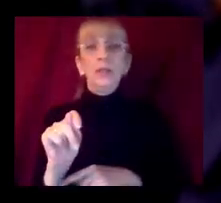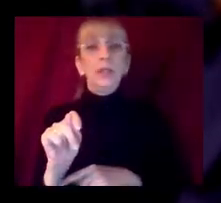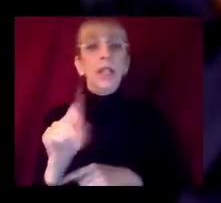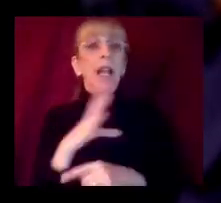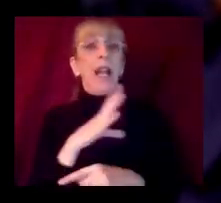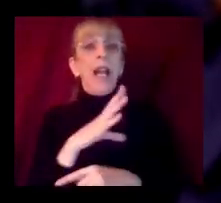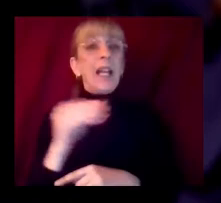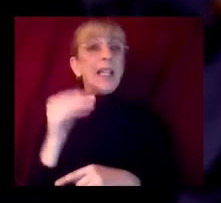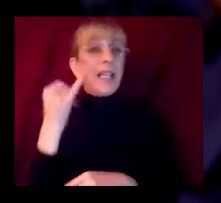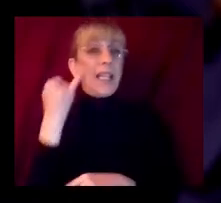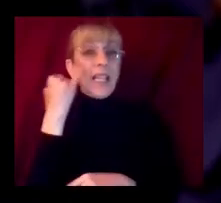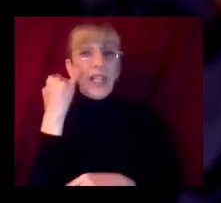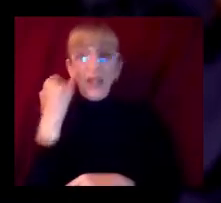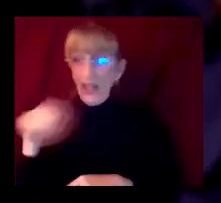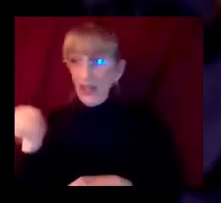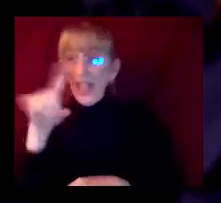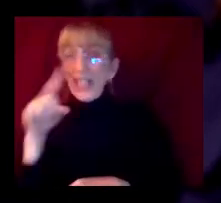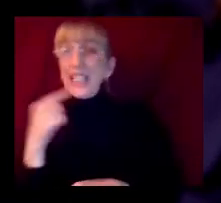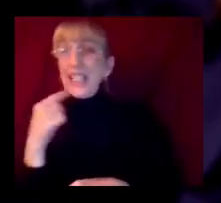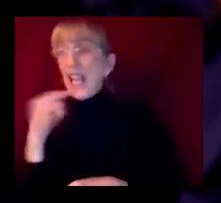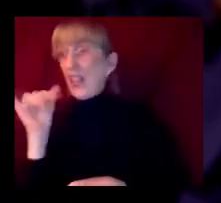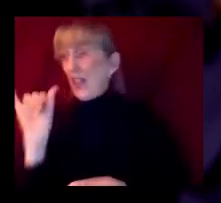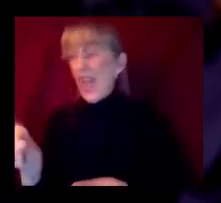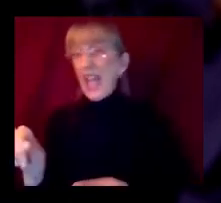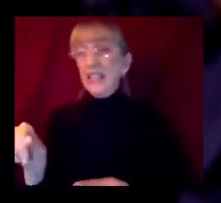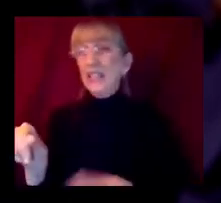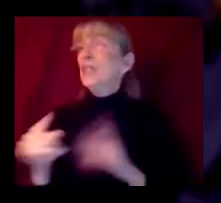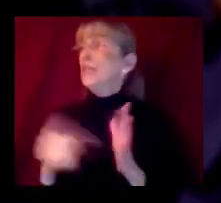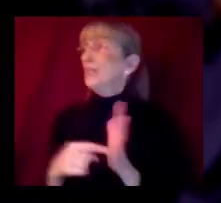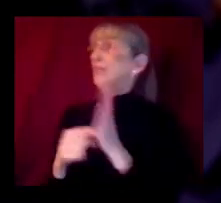And if they say that, show them